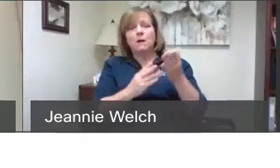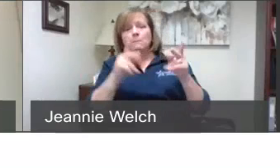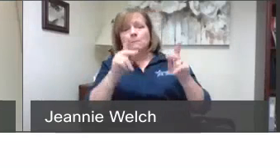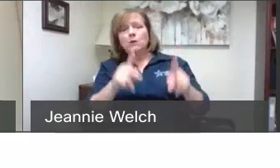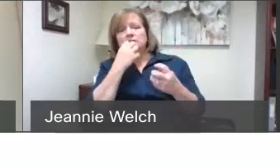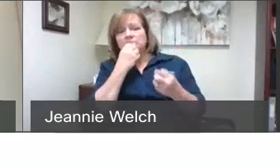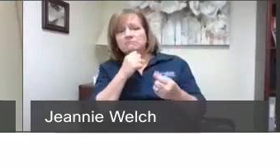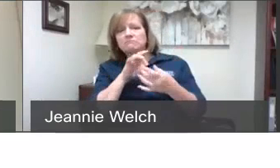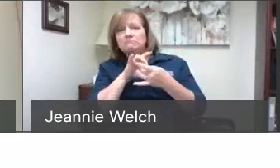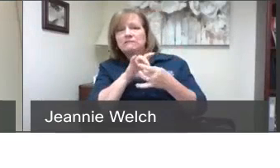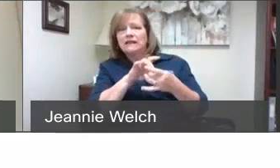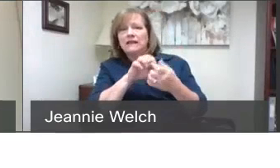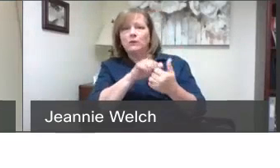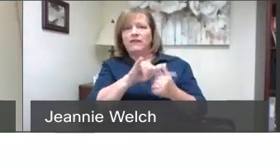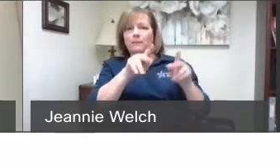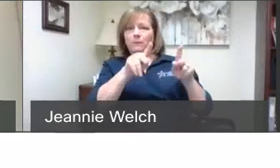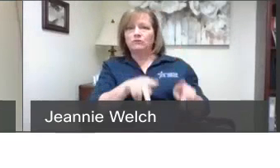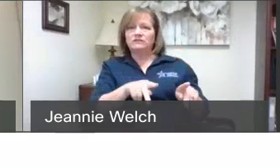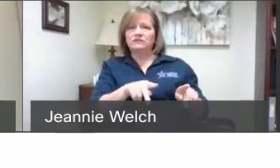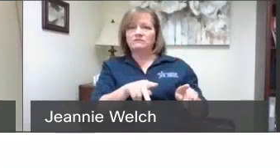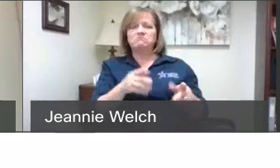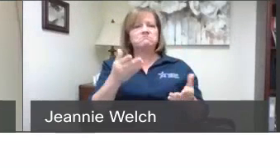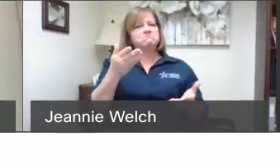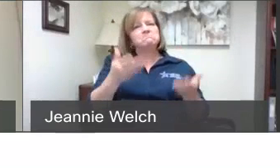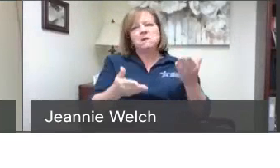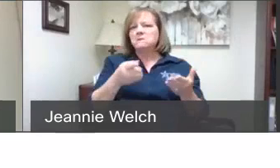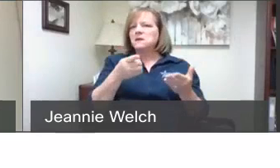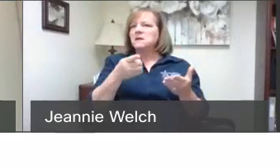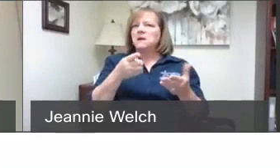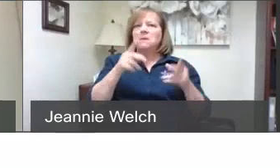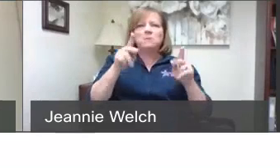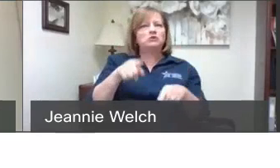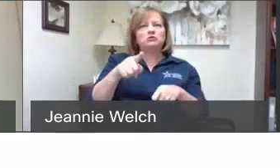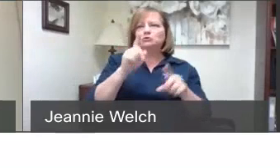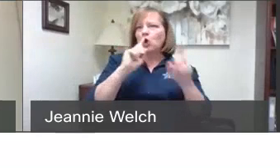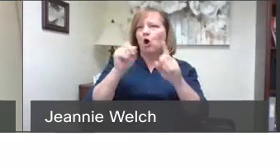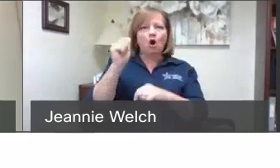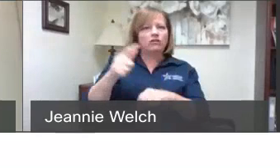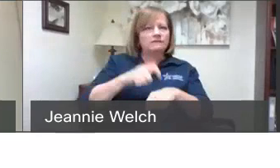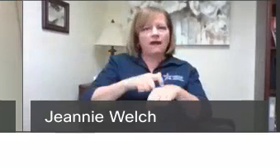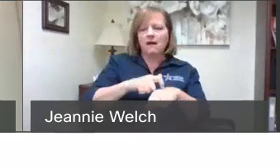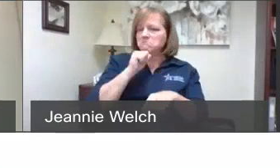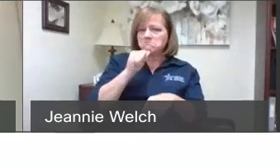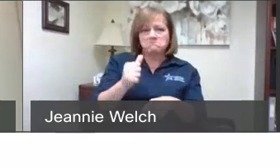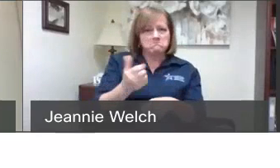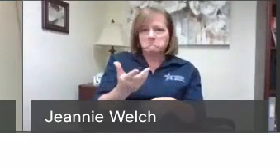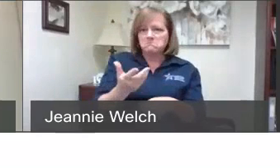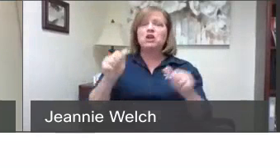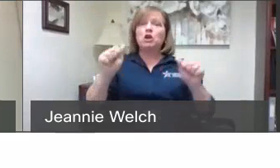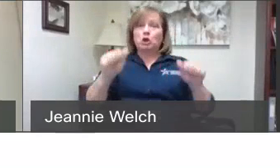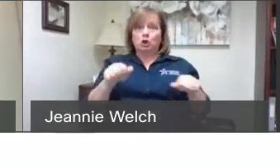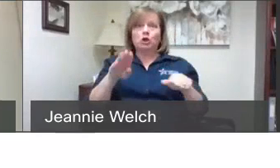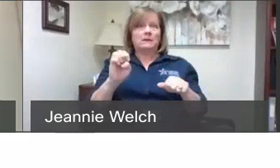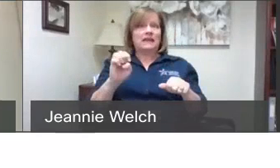way. It doesn't have to necessarily be someone you talk to all the time or a friend. It can also be a public